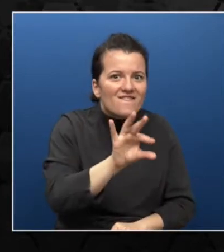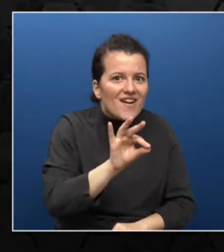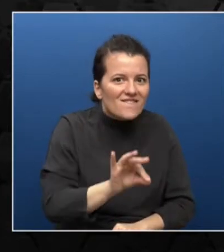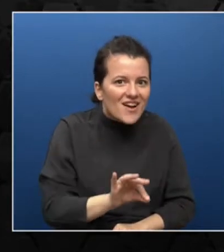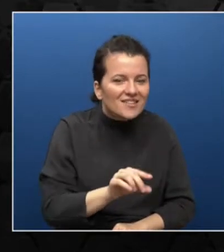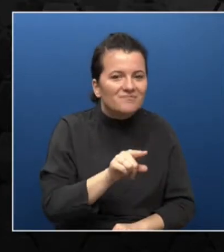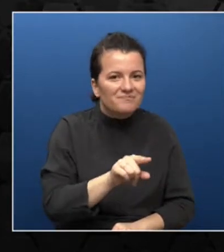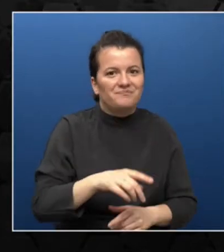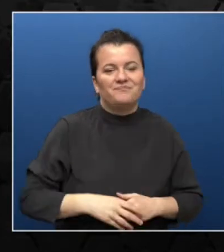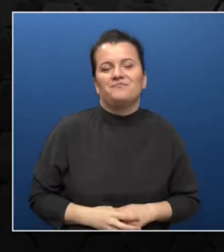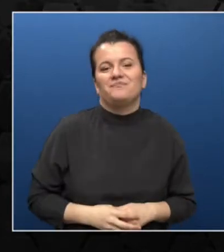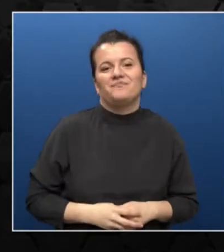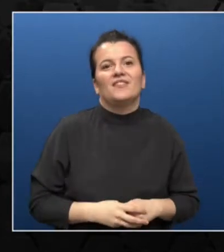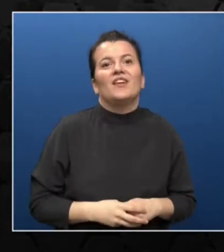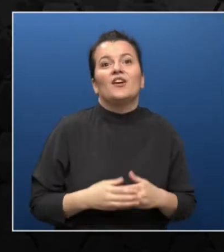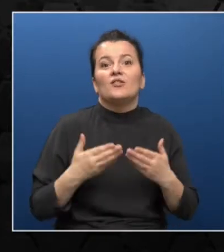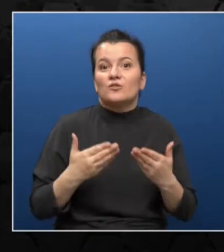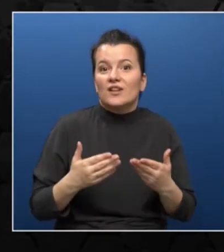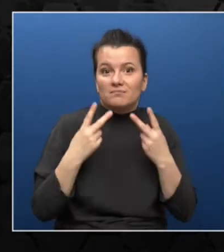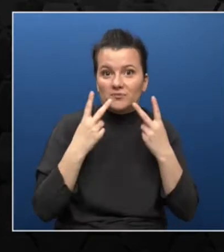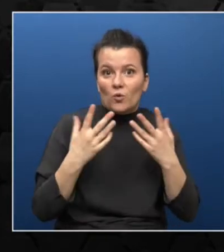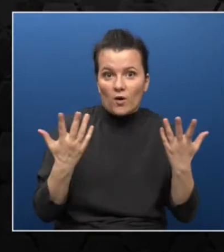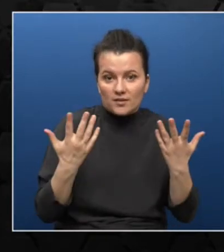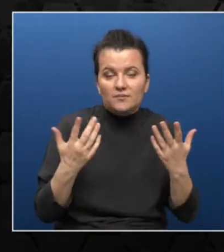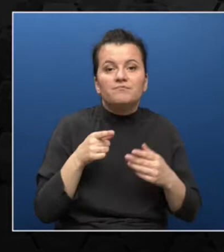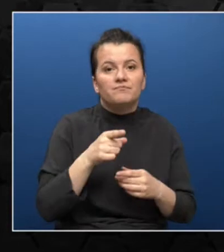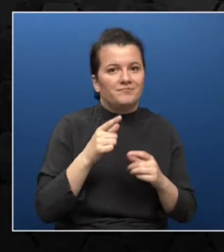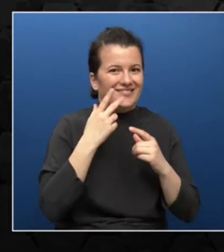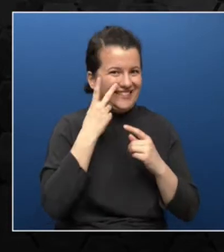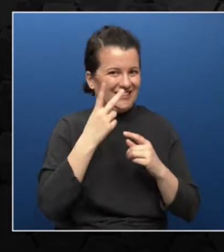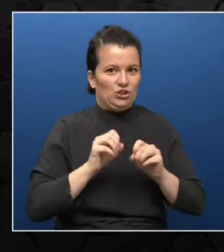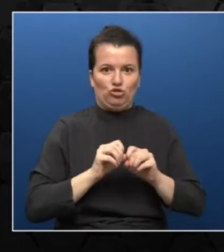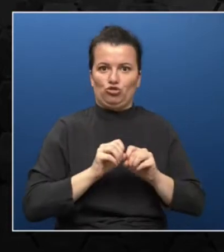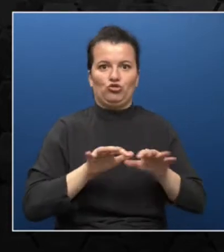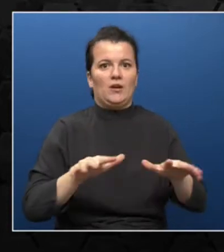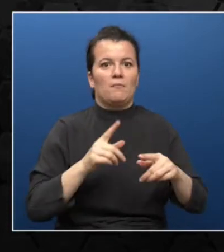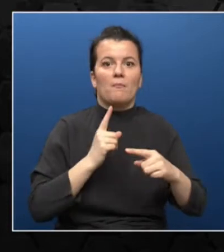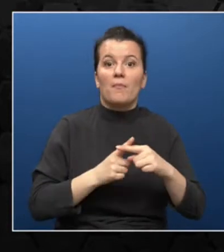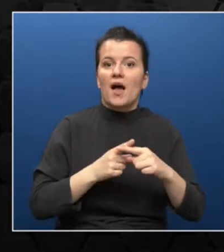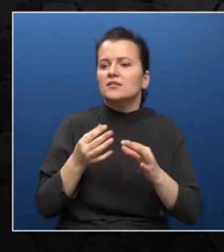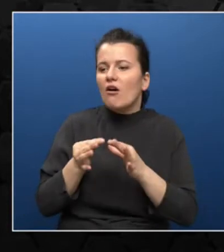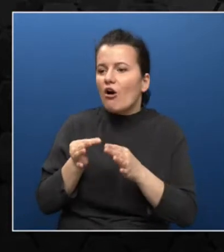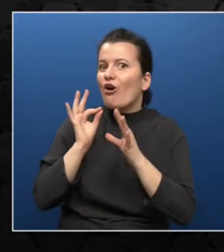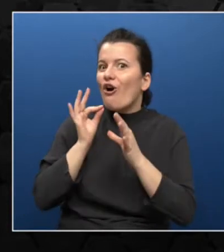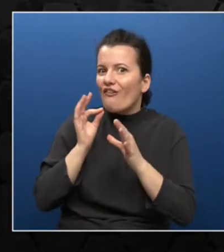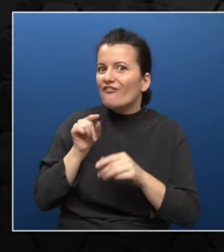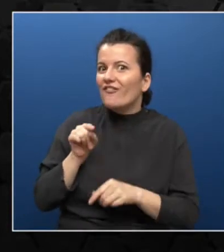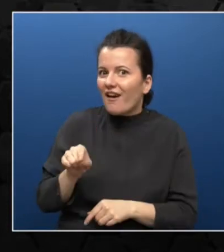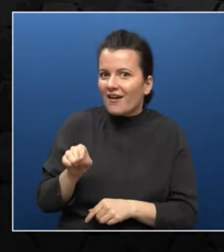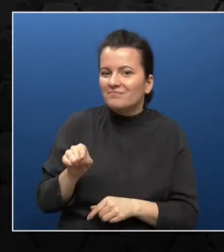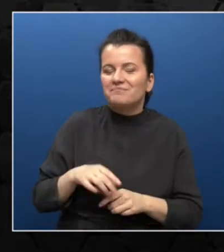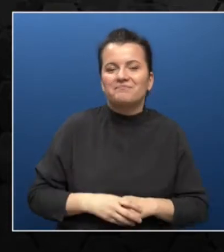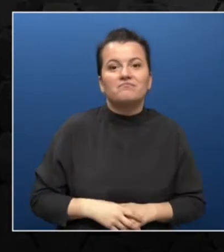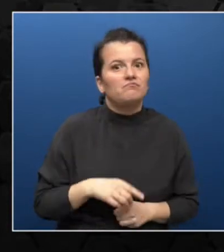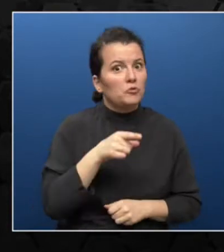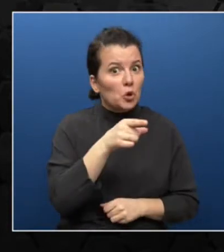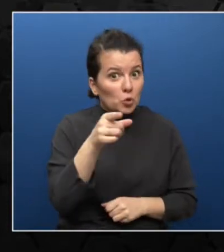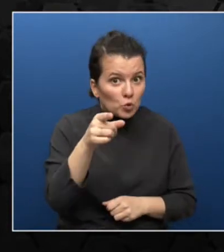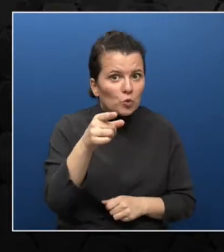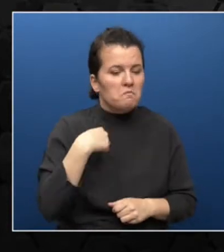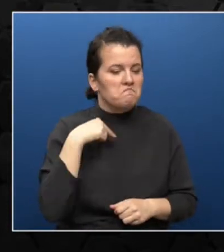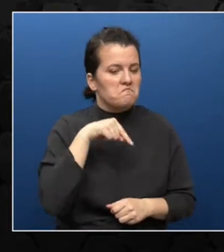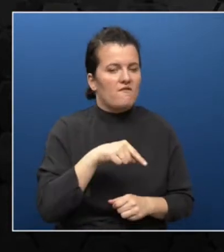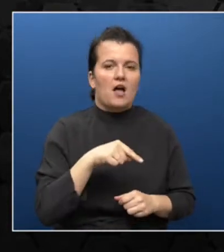today. One, the main video stream, and the Global AI Cafe. And you can ask your questions on the main stream